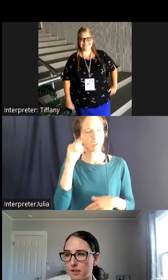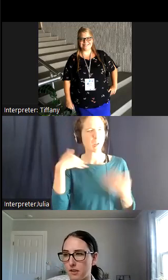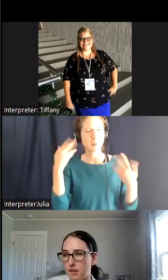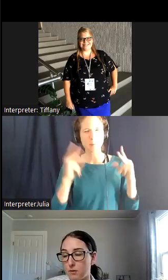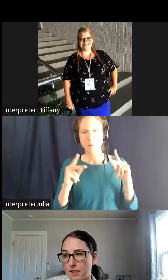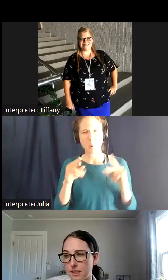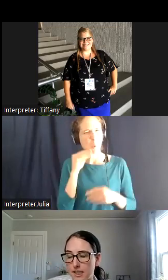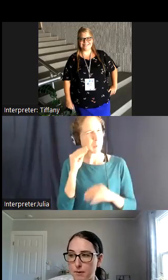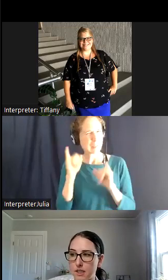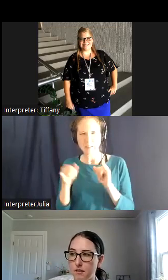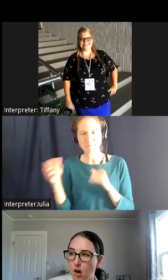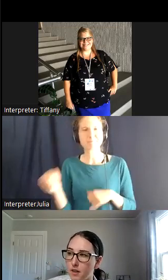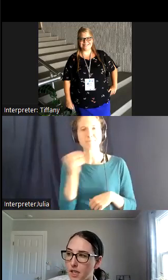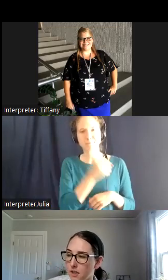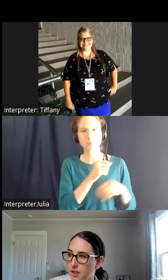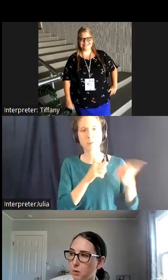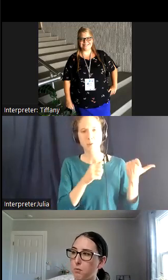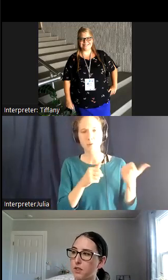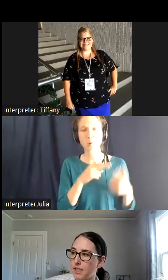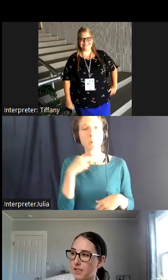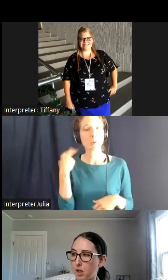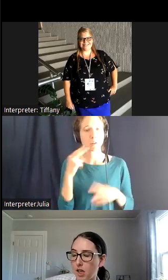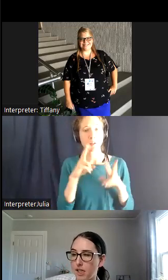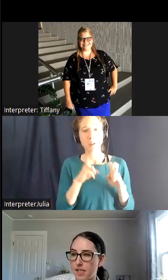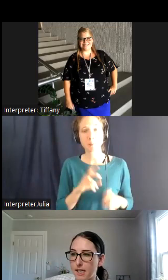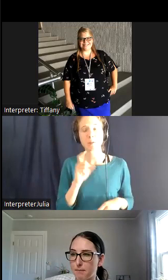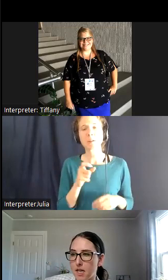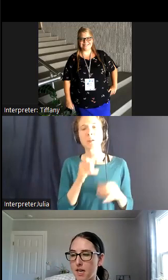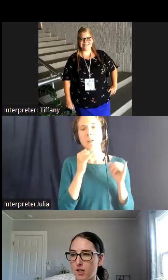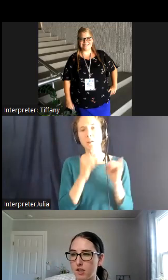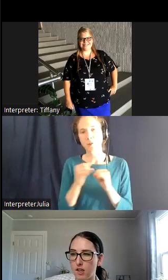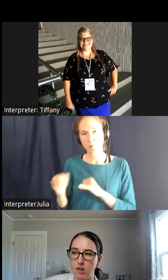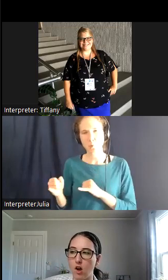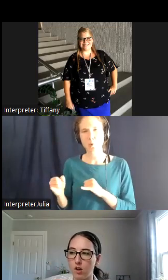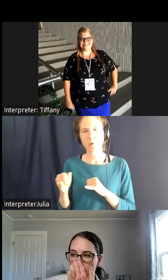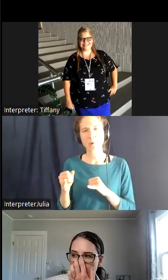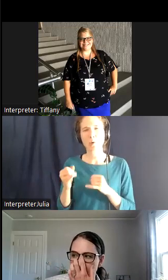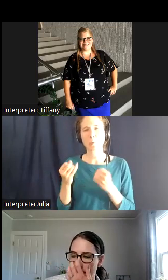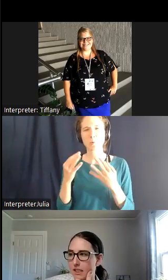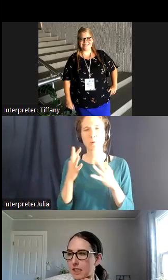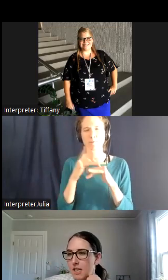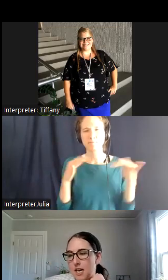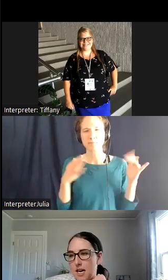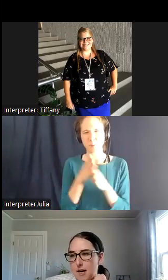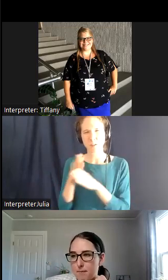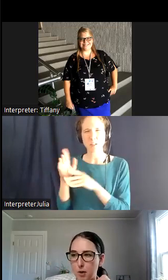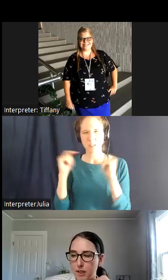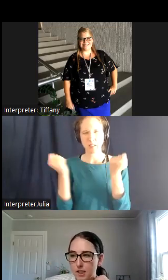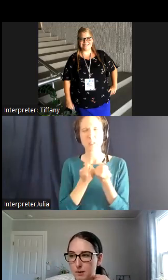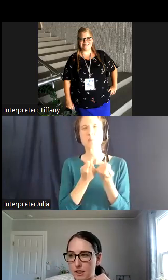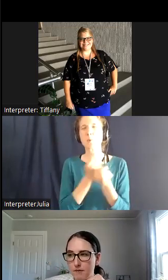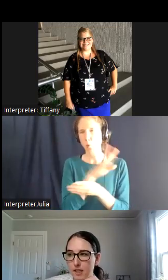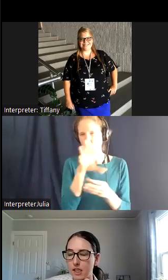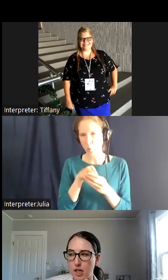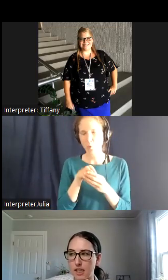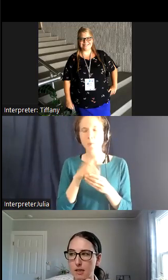those risk assessments involve the individual and multidisciplinary team and are done on an ongoing basis. Care plans